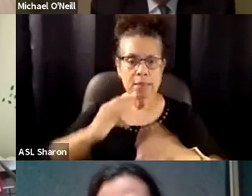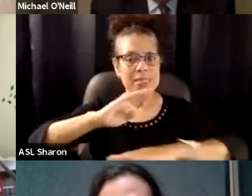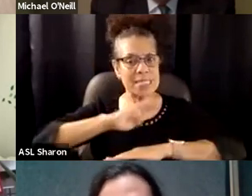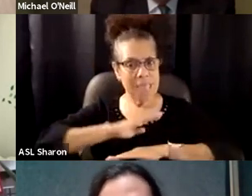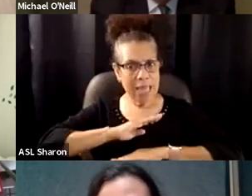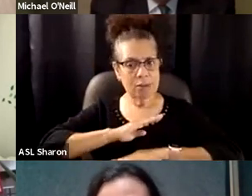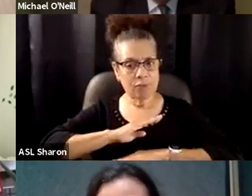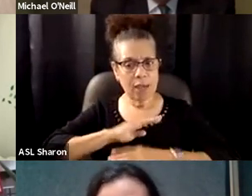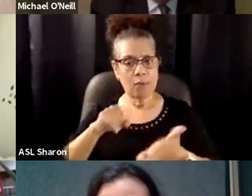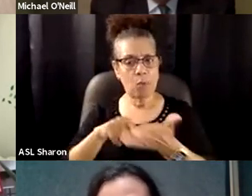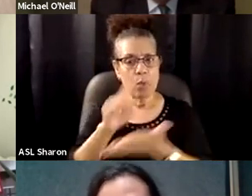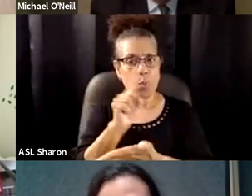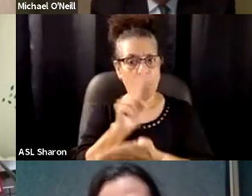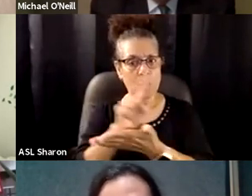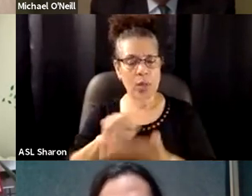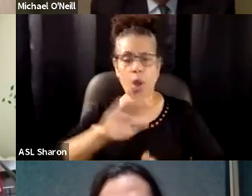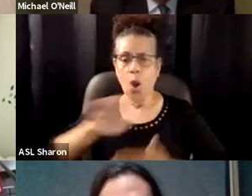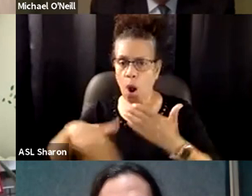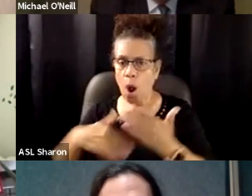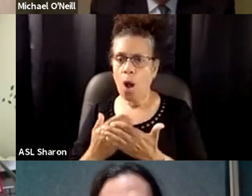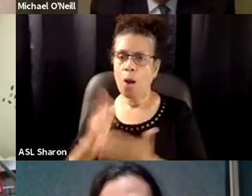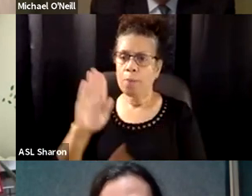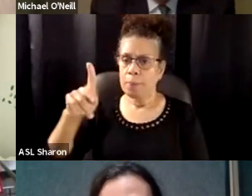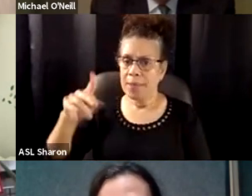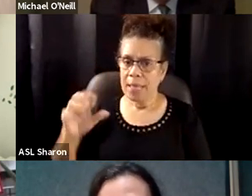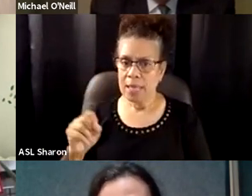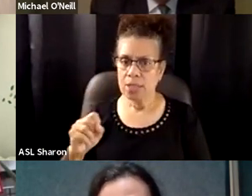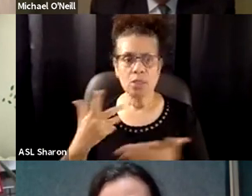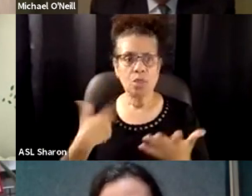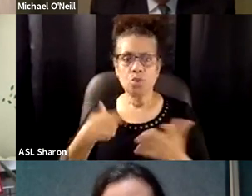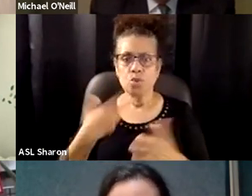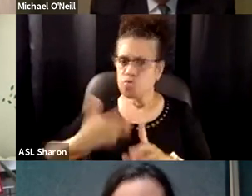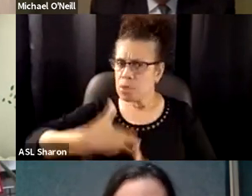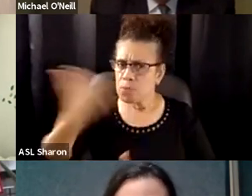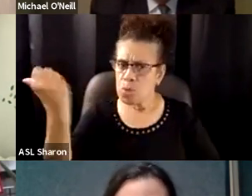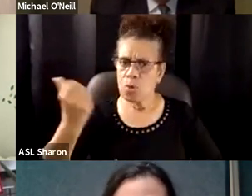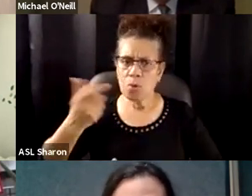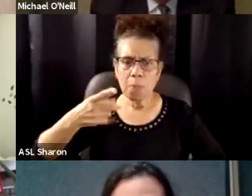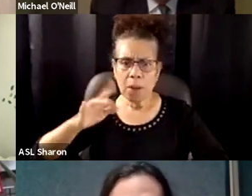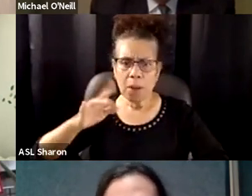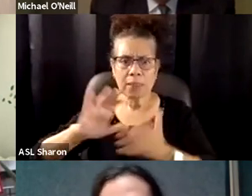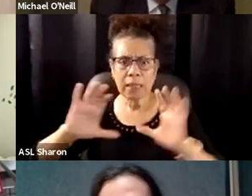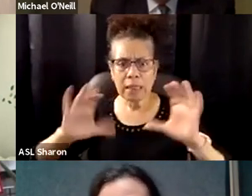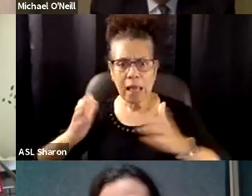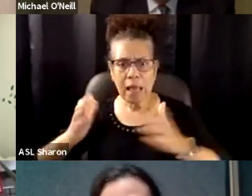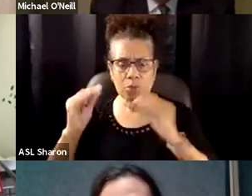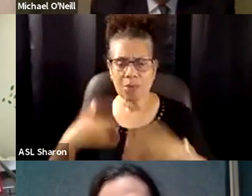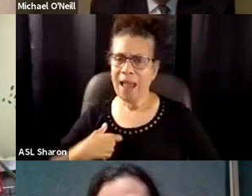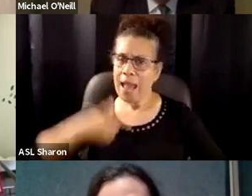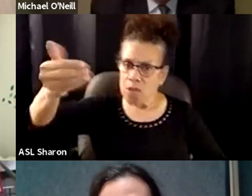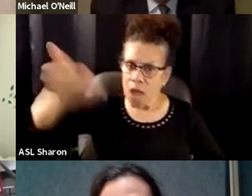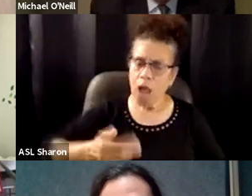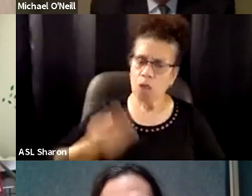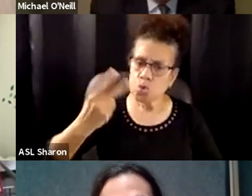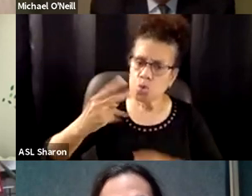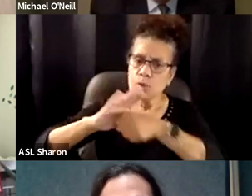for all students affected by boston to the school's decision to remove classroom teachers and to hire two highly qualified full-time